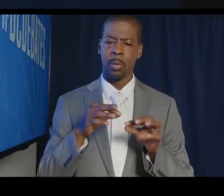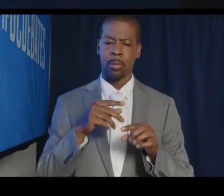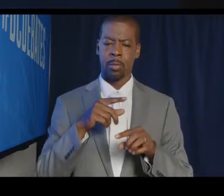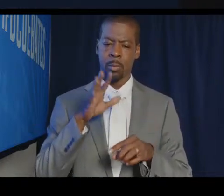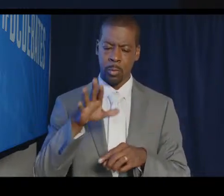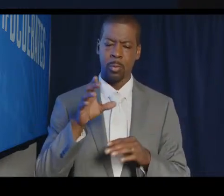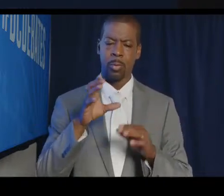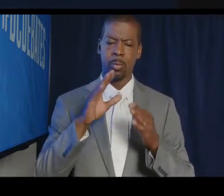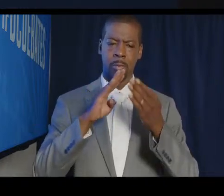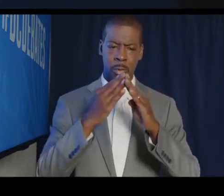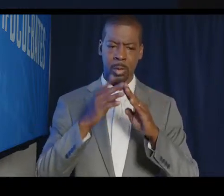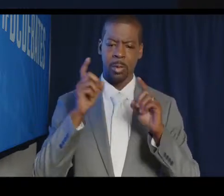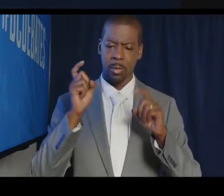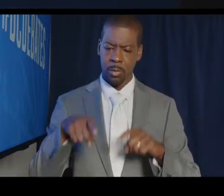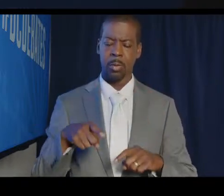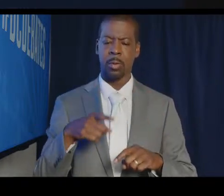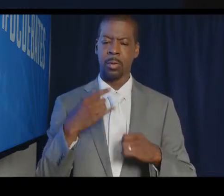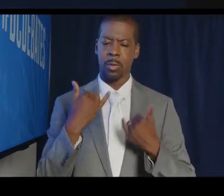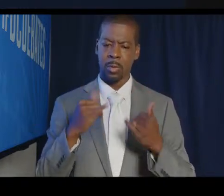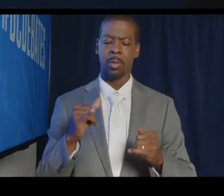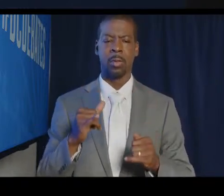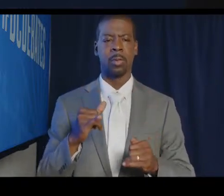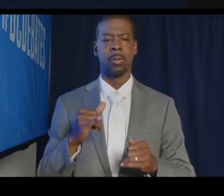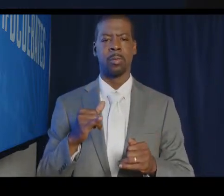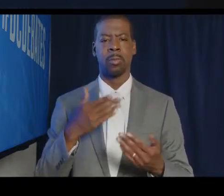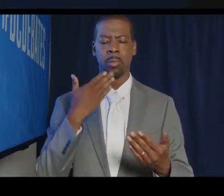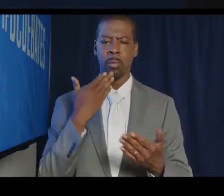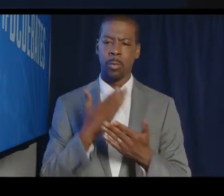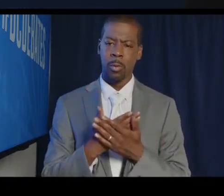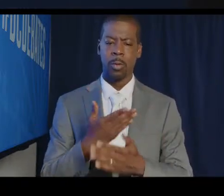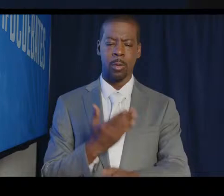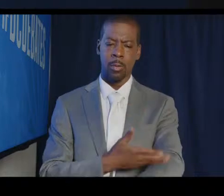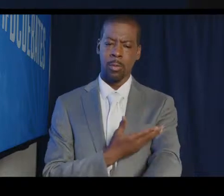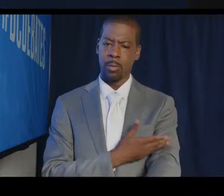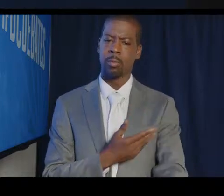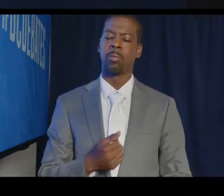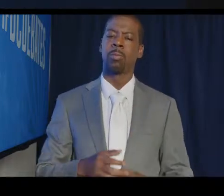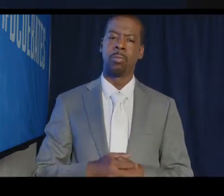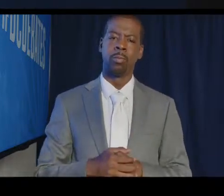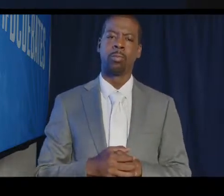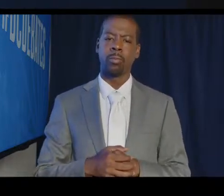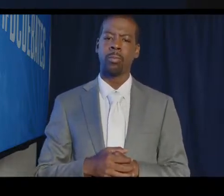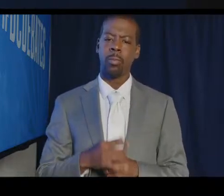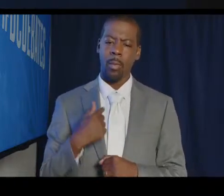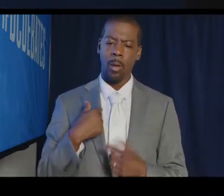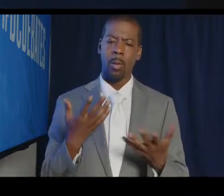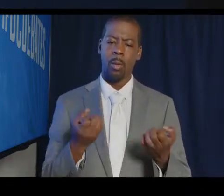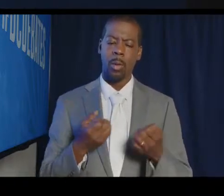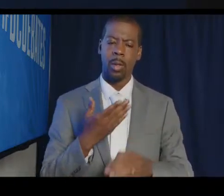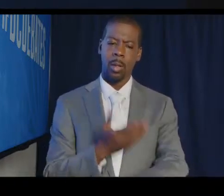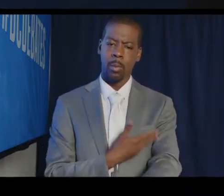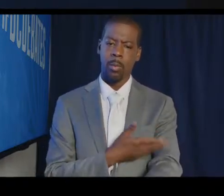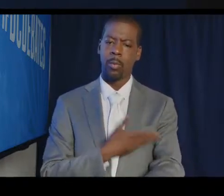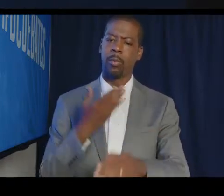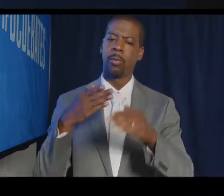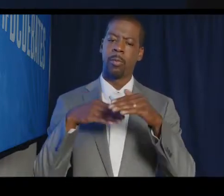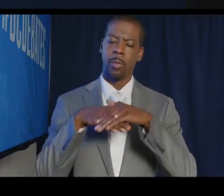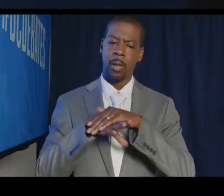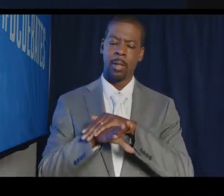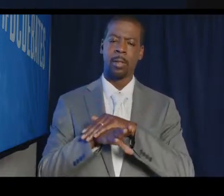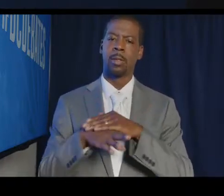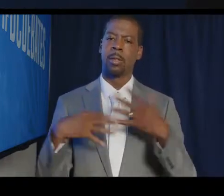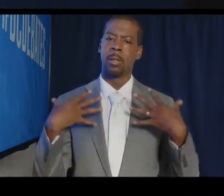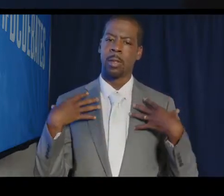on policies to make that a reality, whether it be on increasing or improving access to health care for